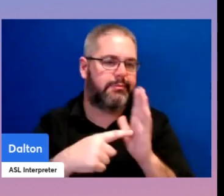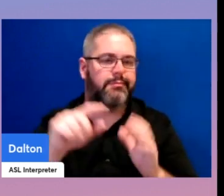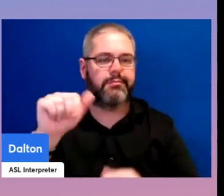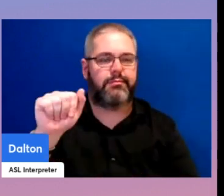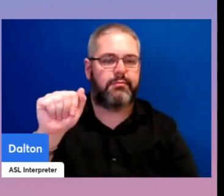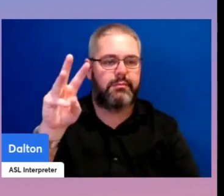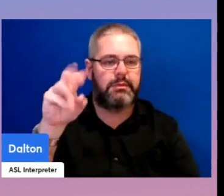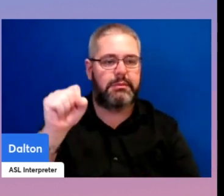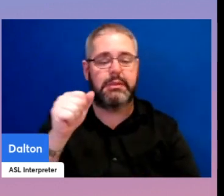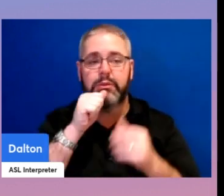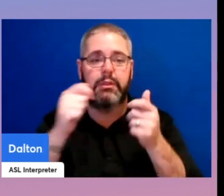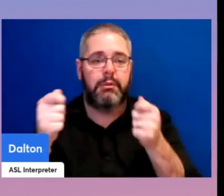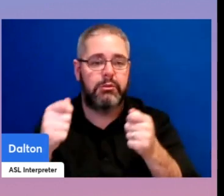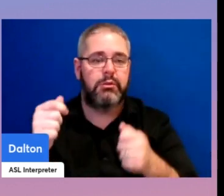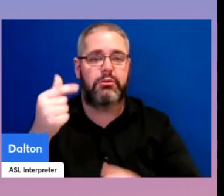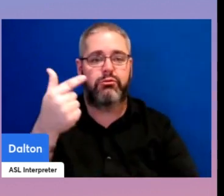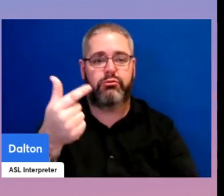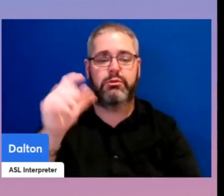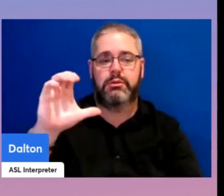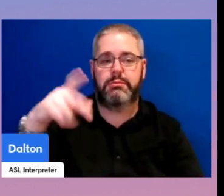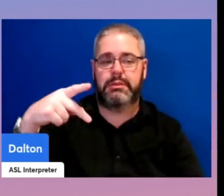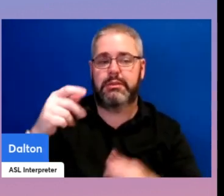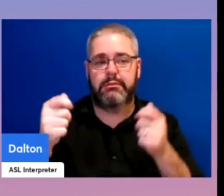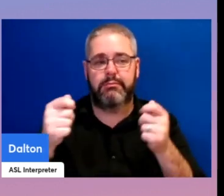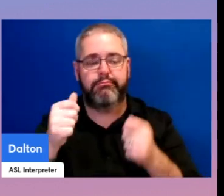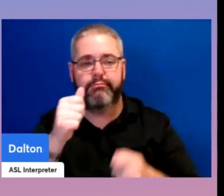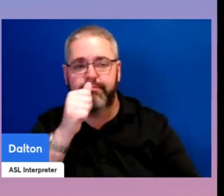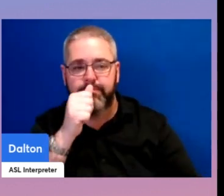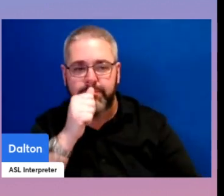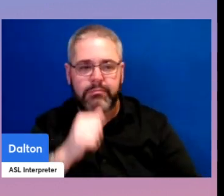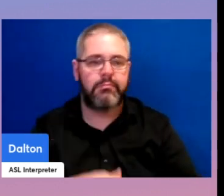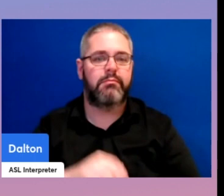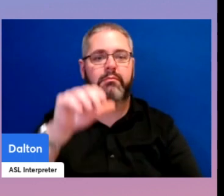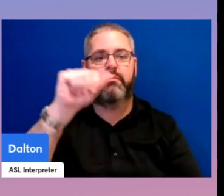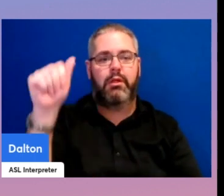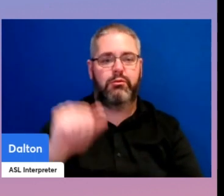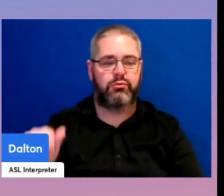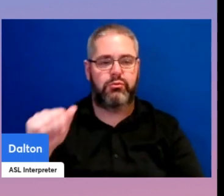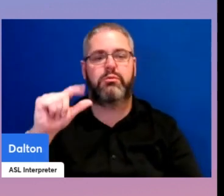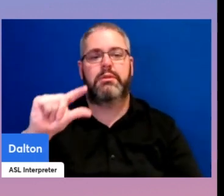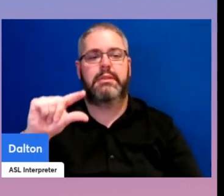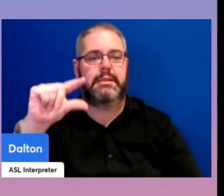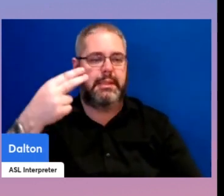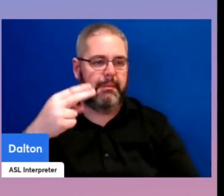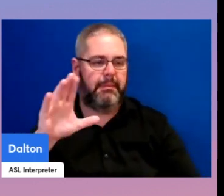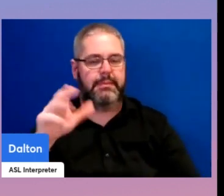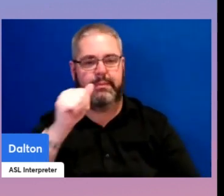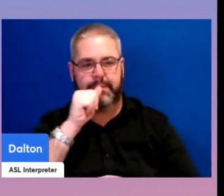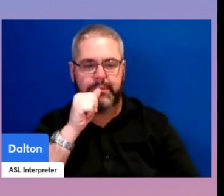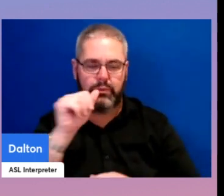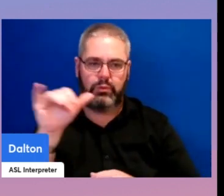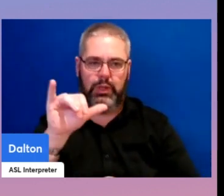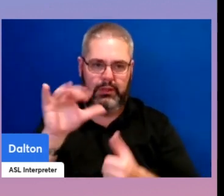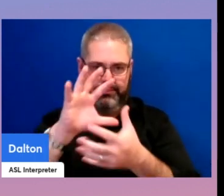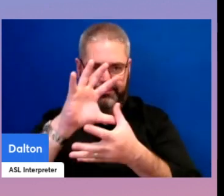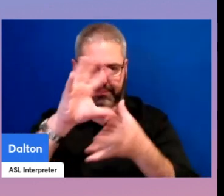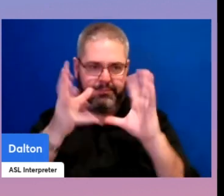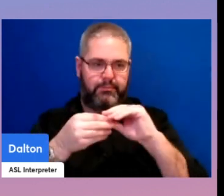Manager, GCP Secrets Manager, Azure Key Vault, and GitHub Secrets as well.